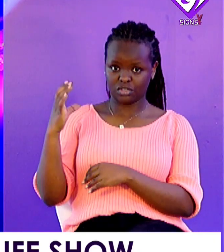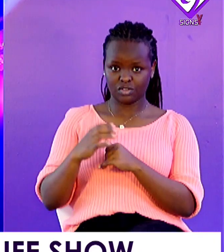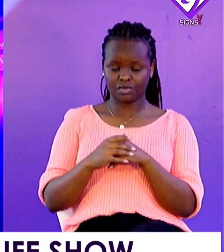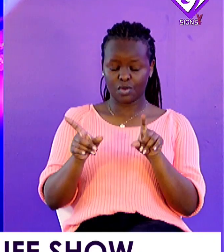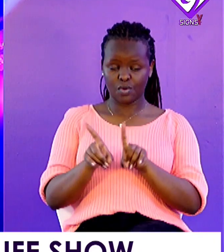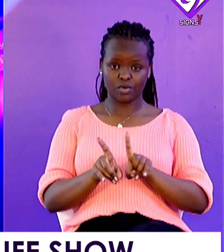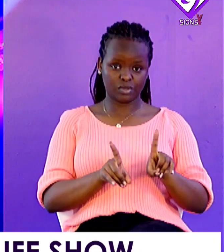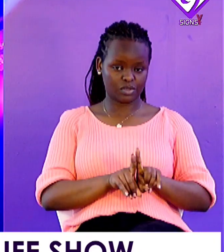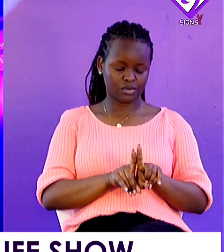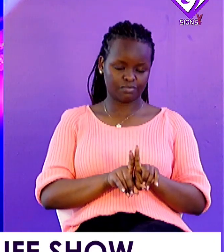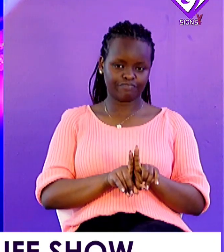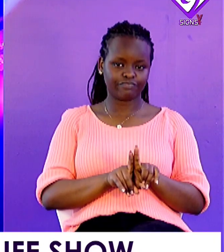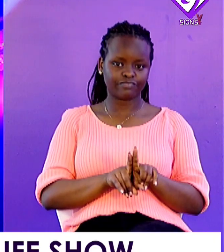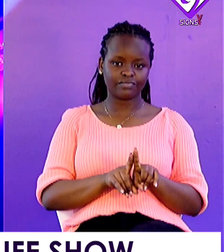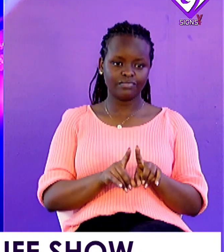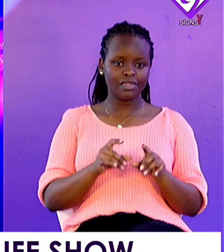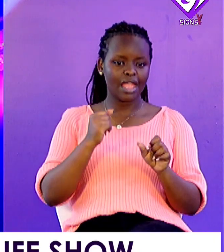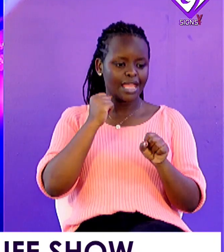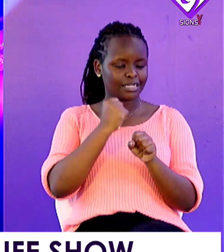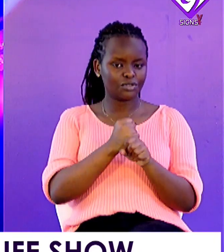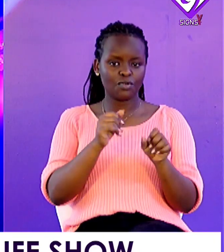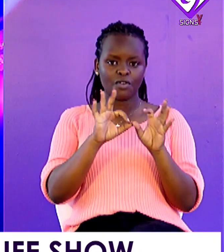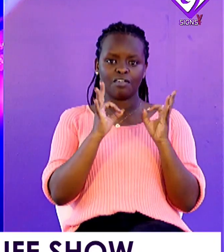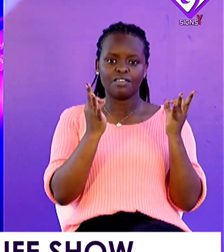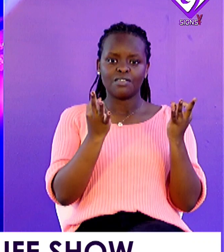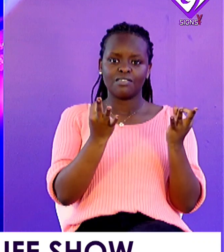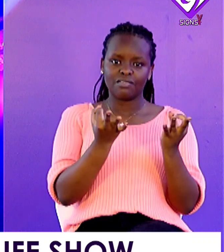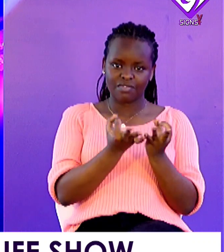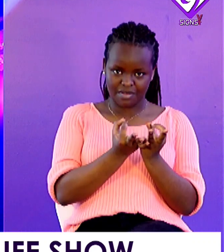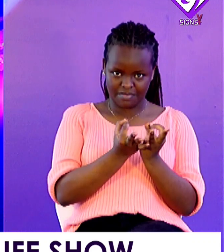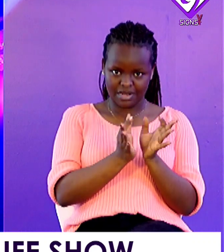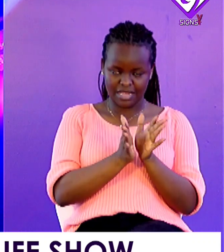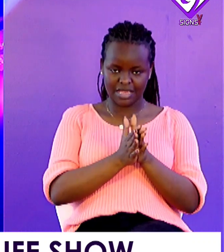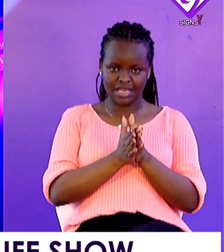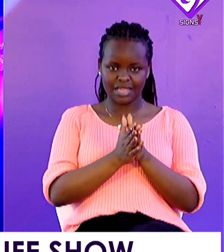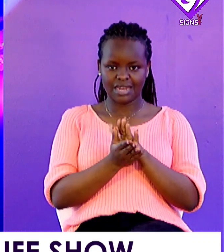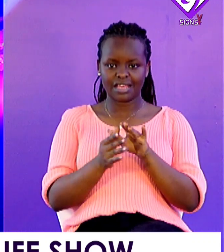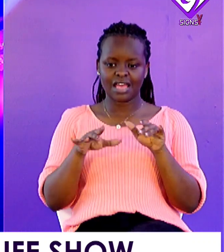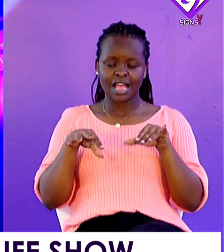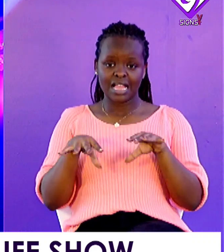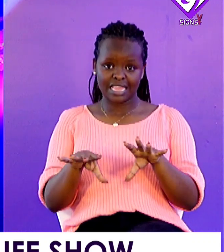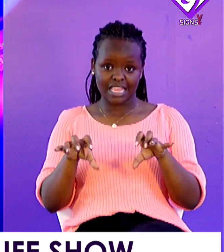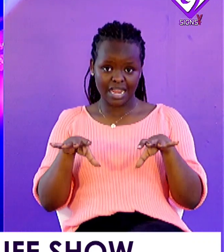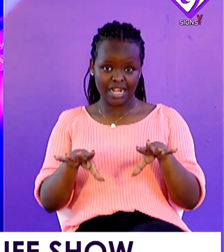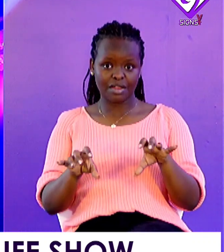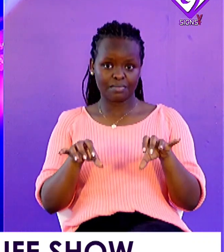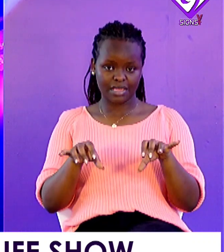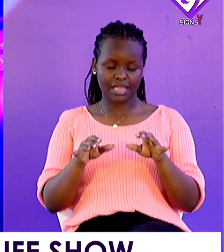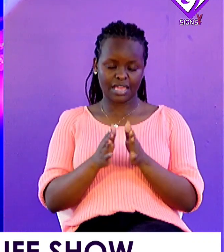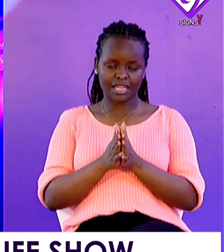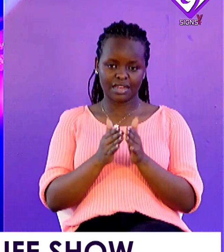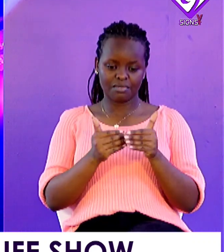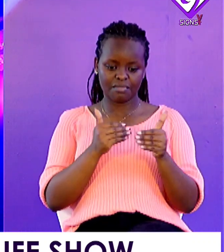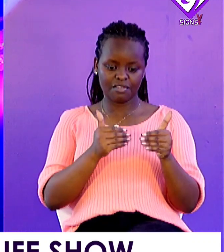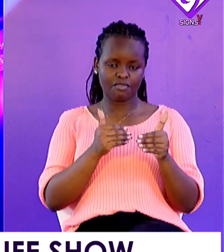also I do the family and therapy and premarital counseling in the